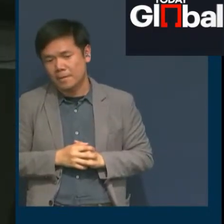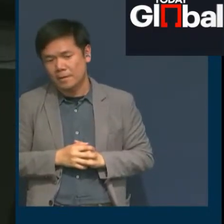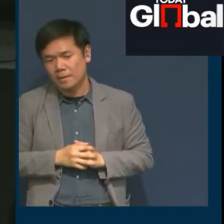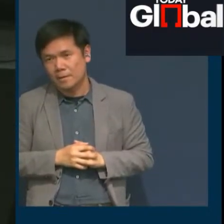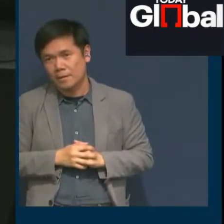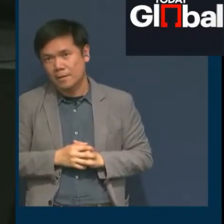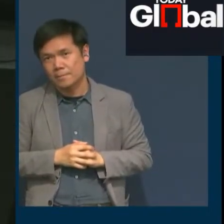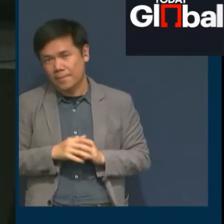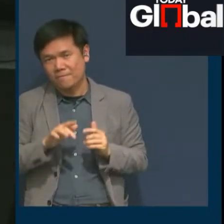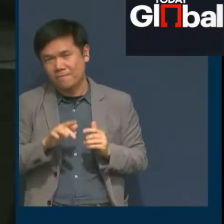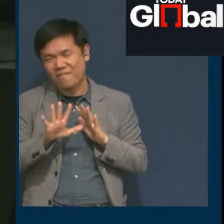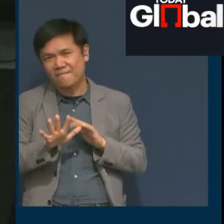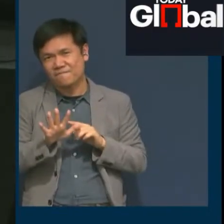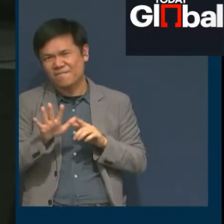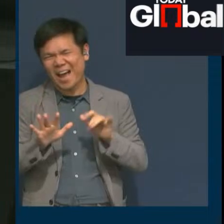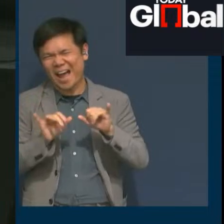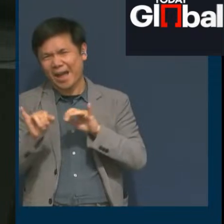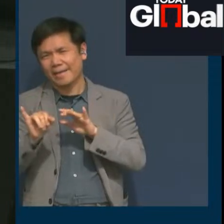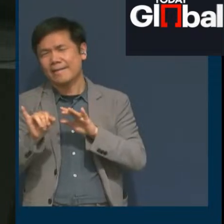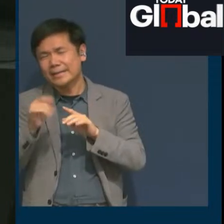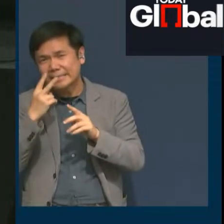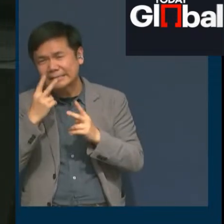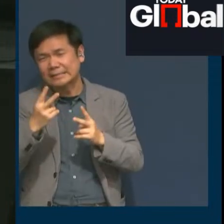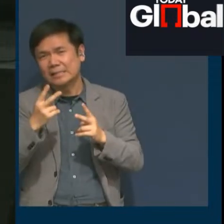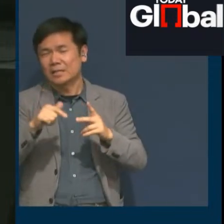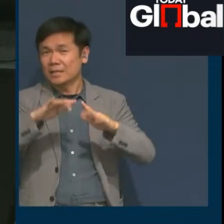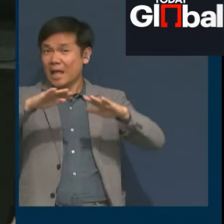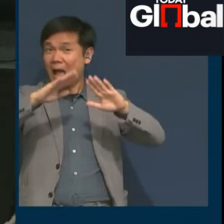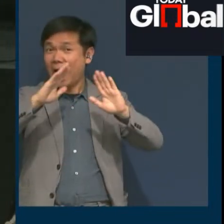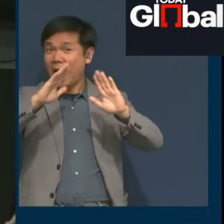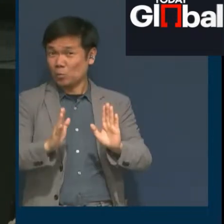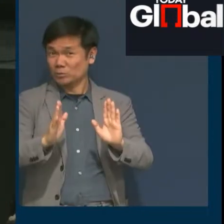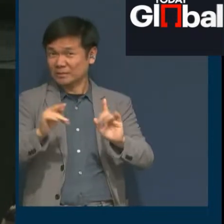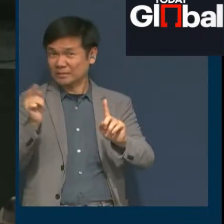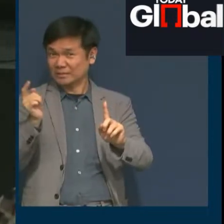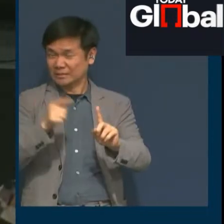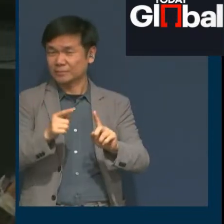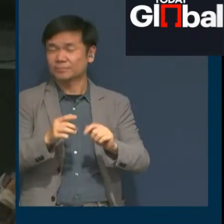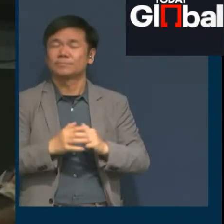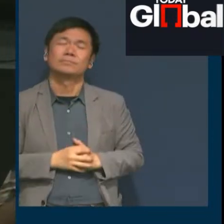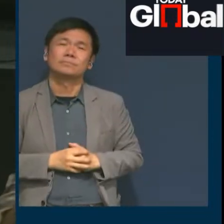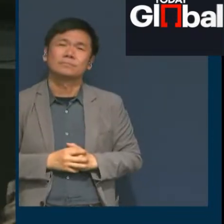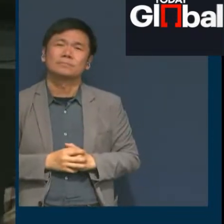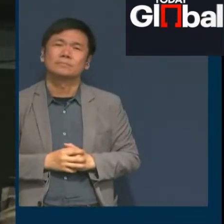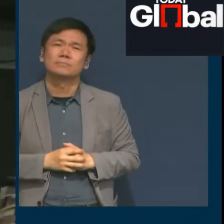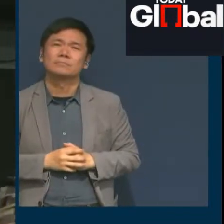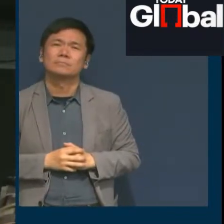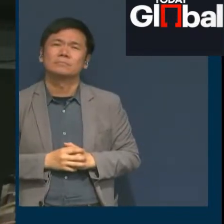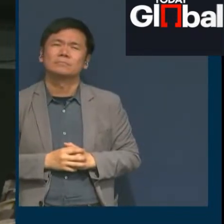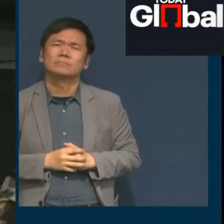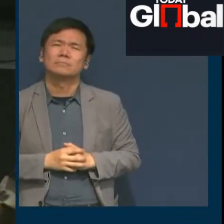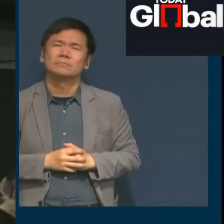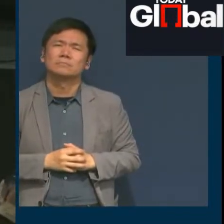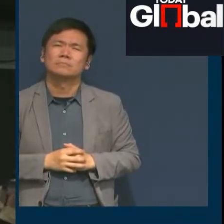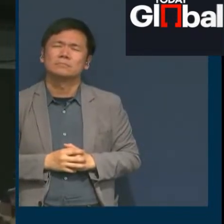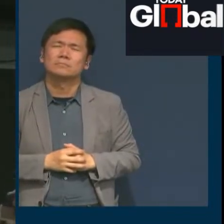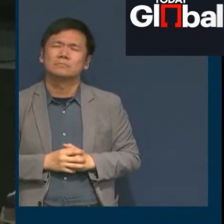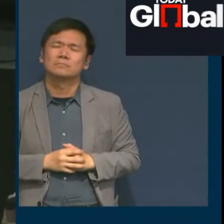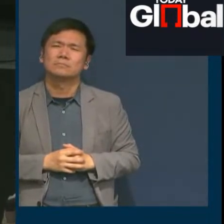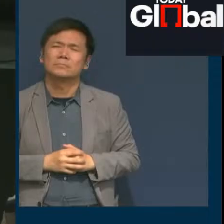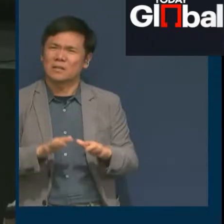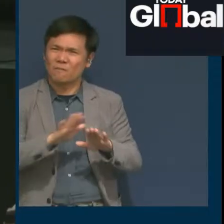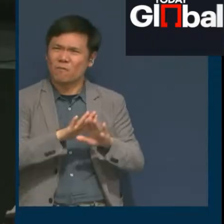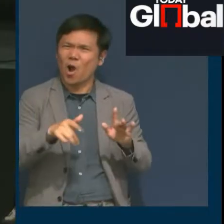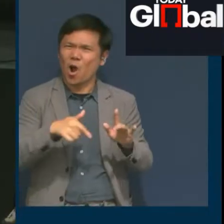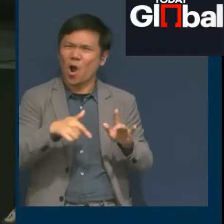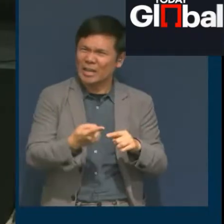question 5I. The Housing Directorate provides persons in unfavorable